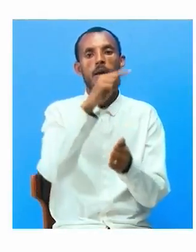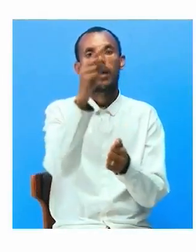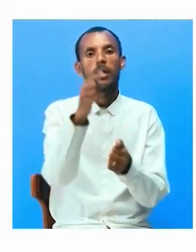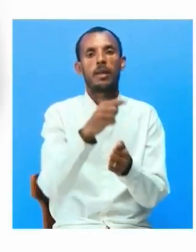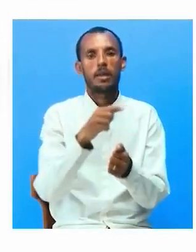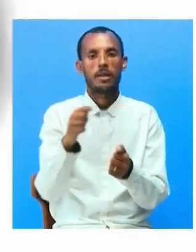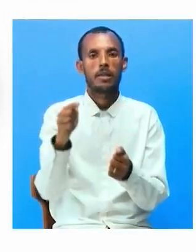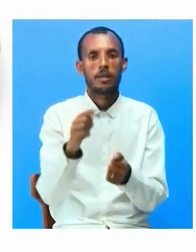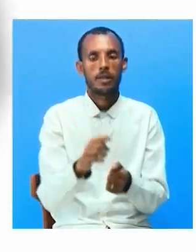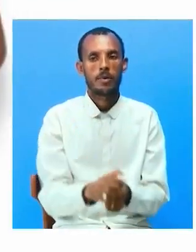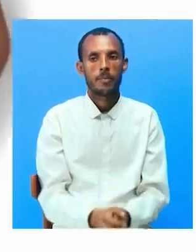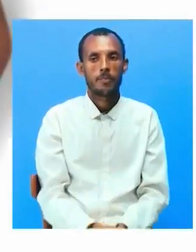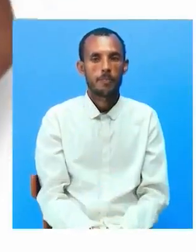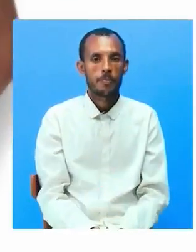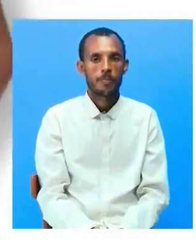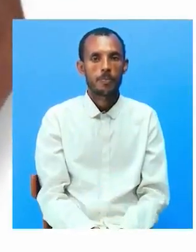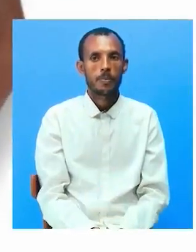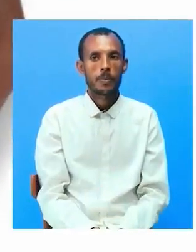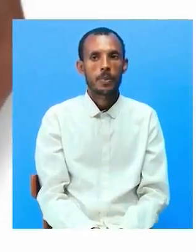integers.